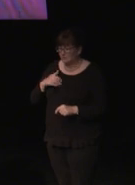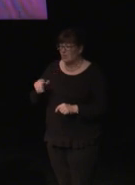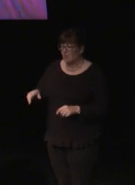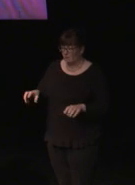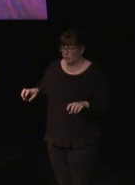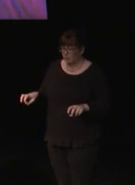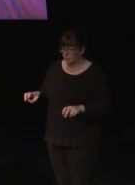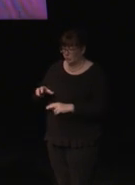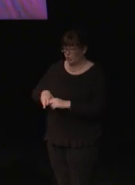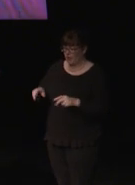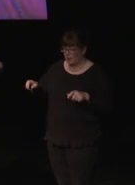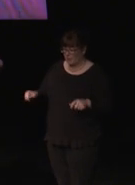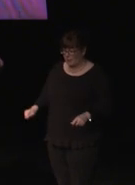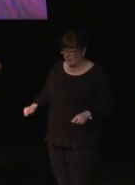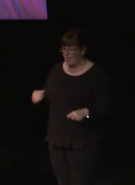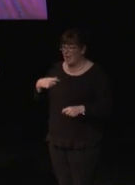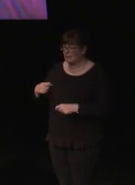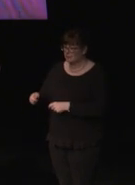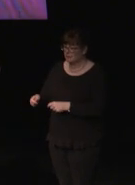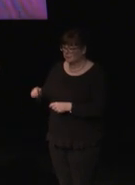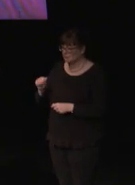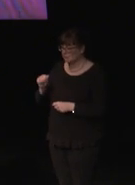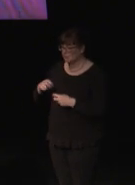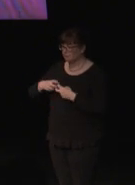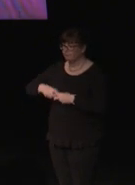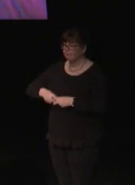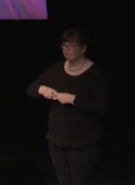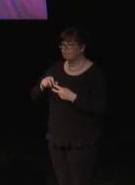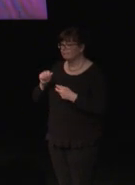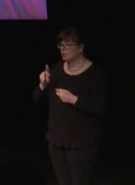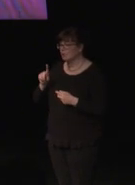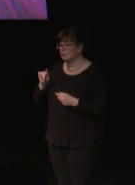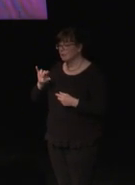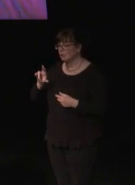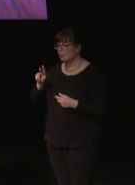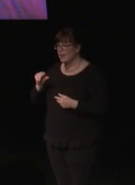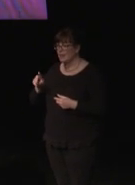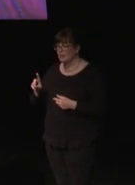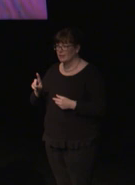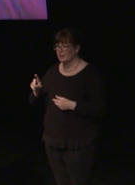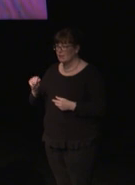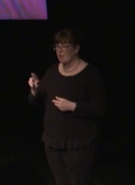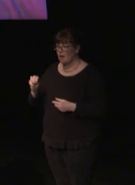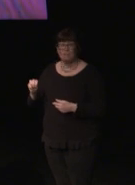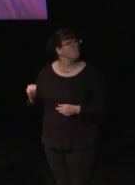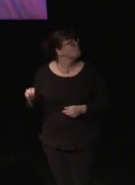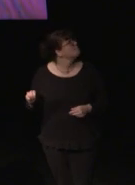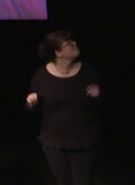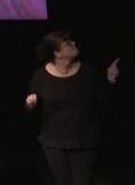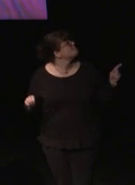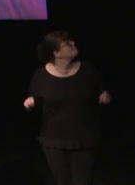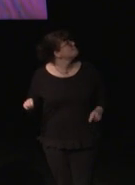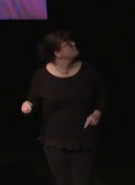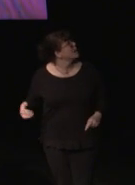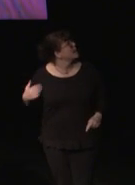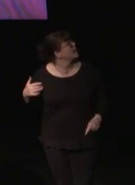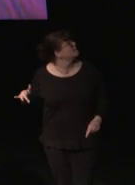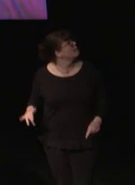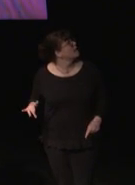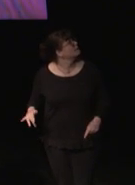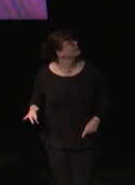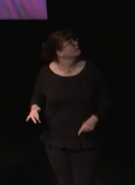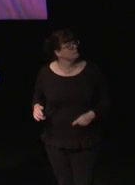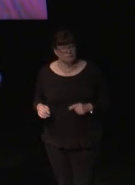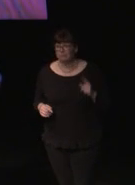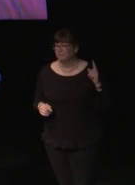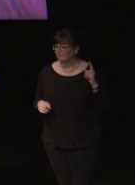chair, attached to the chair. And on that arm is a button, actually a button that Aaron recommended